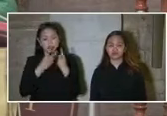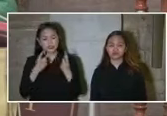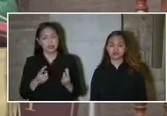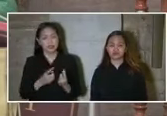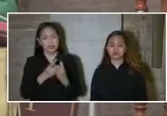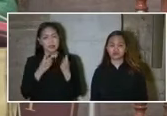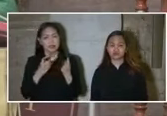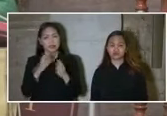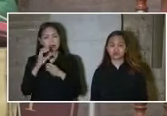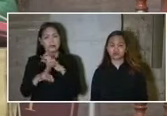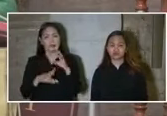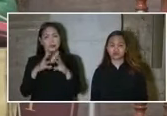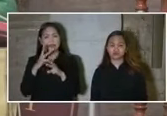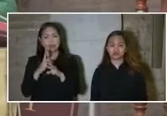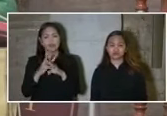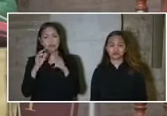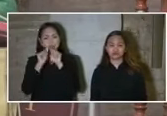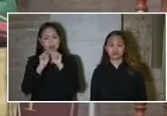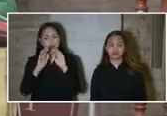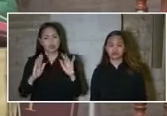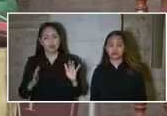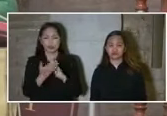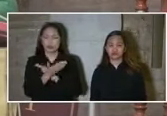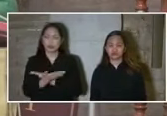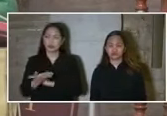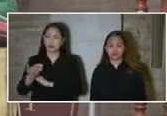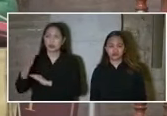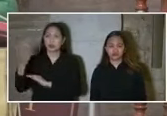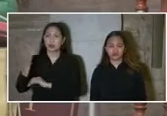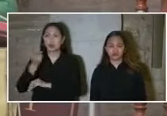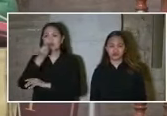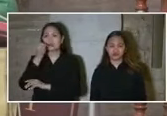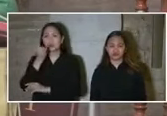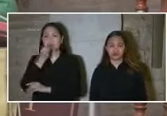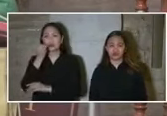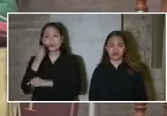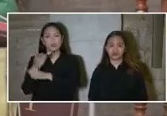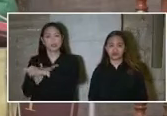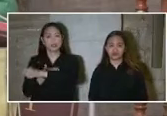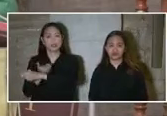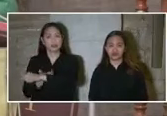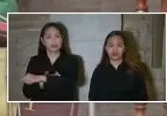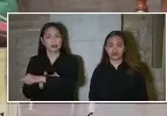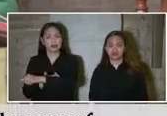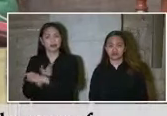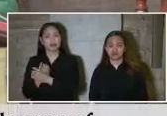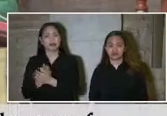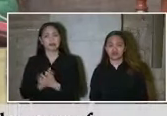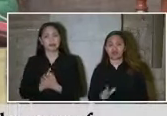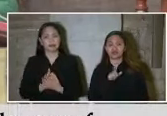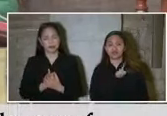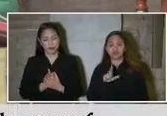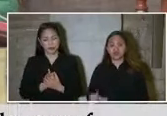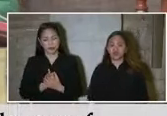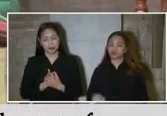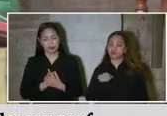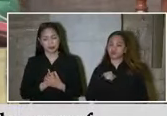world. Blessed are those called to the supper of the Lamb.